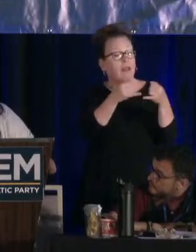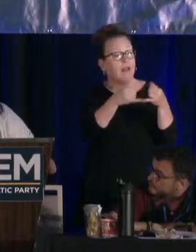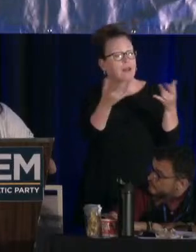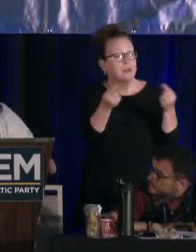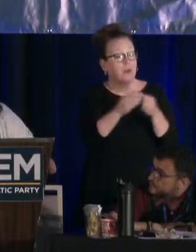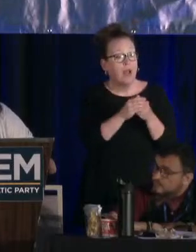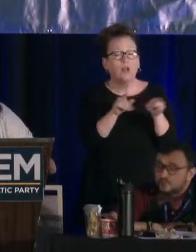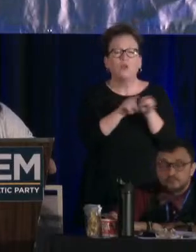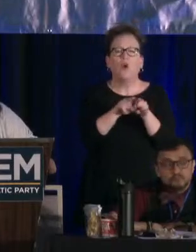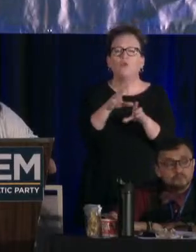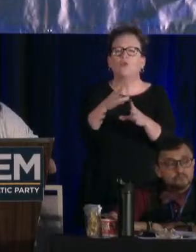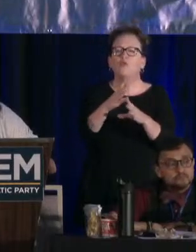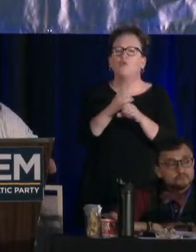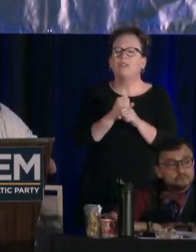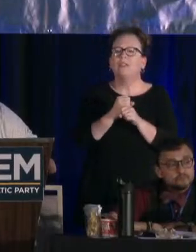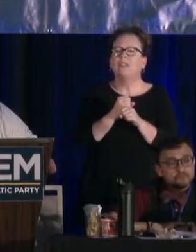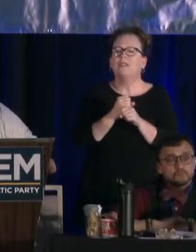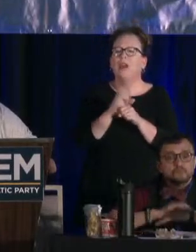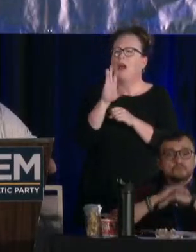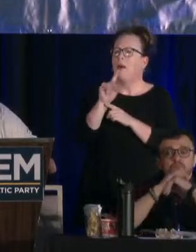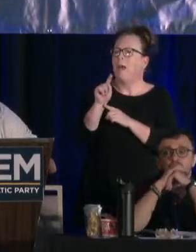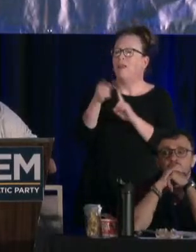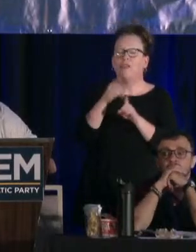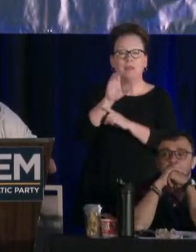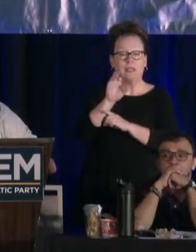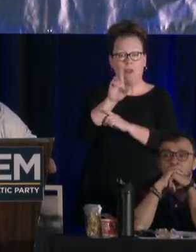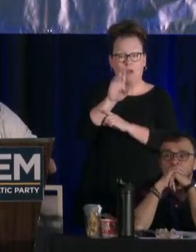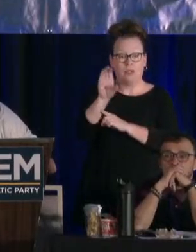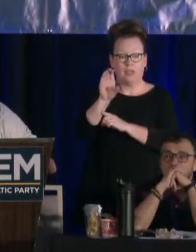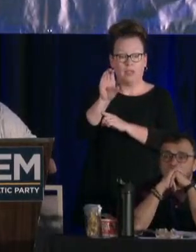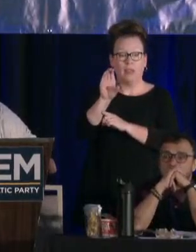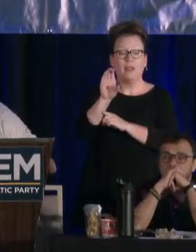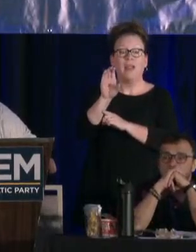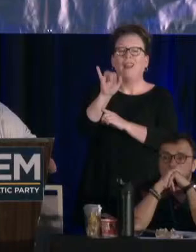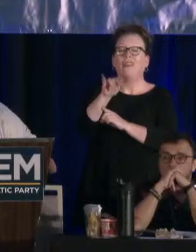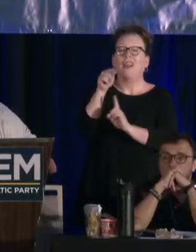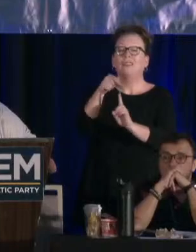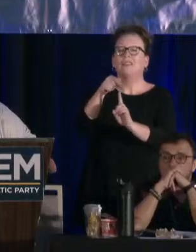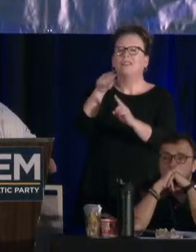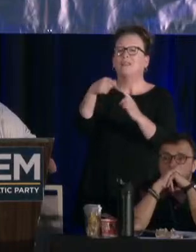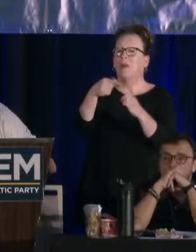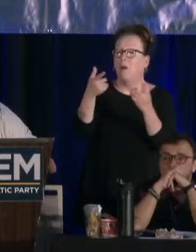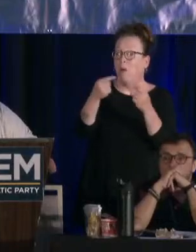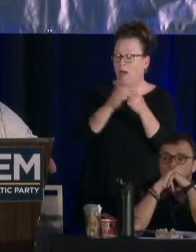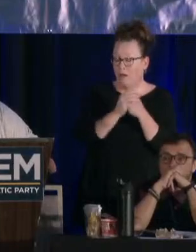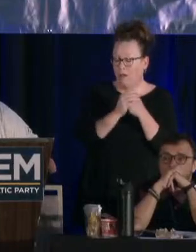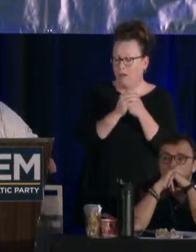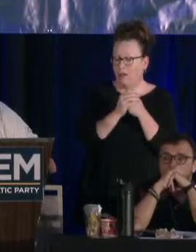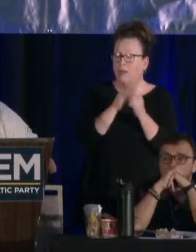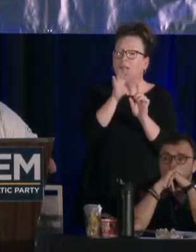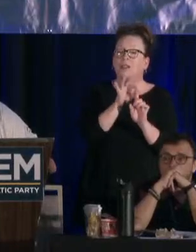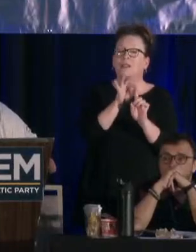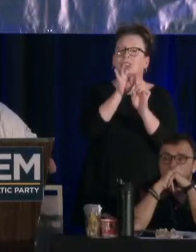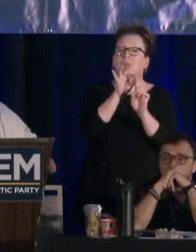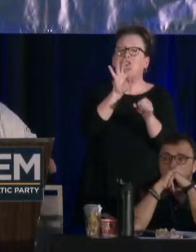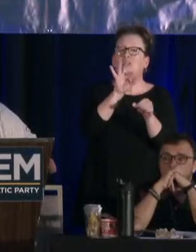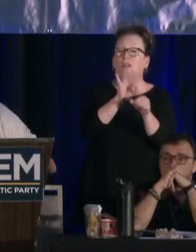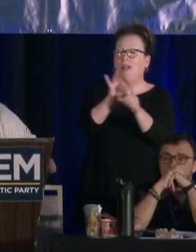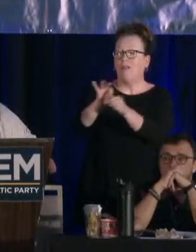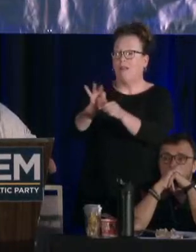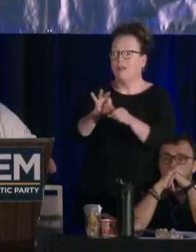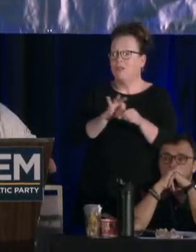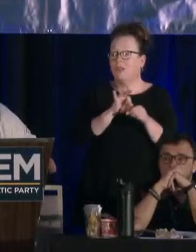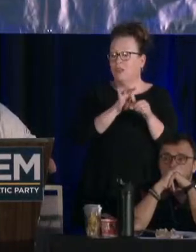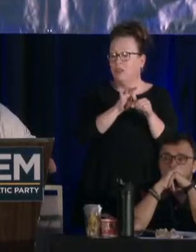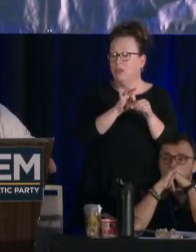also received and filed an item for the CRC, and it had to do with the special election of